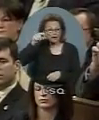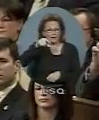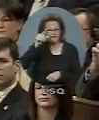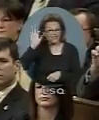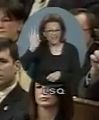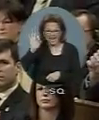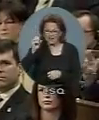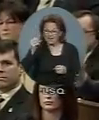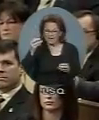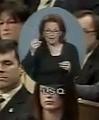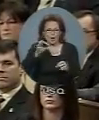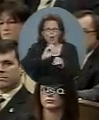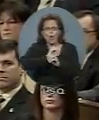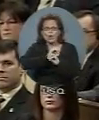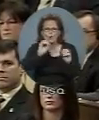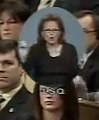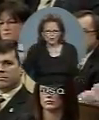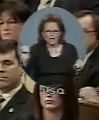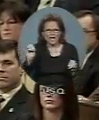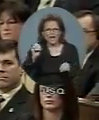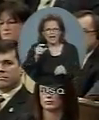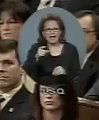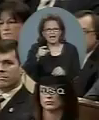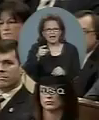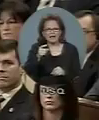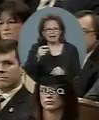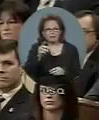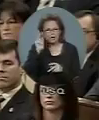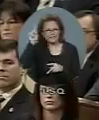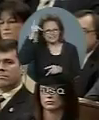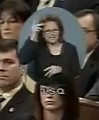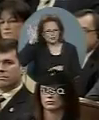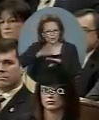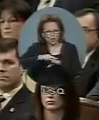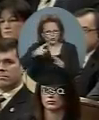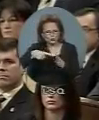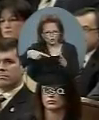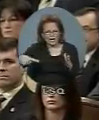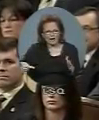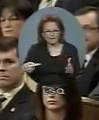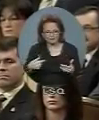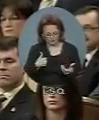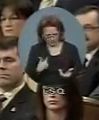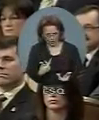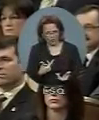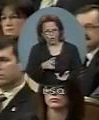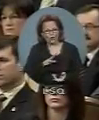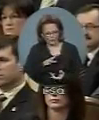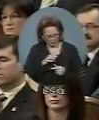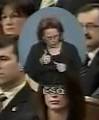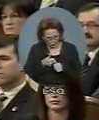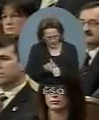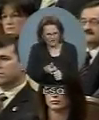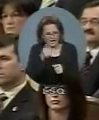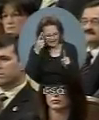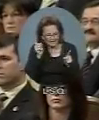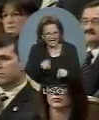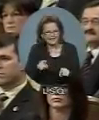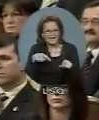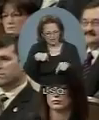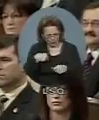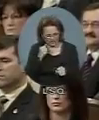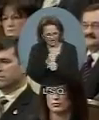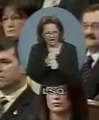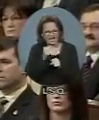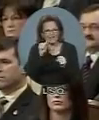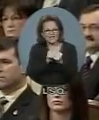that agreement, and we're working with the Afghan Independent Human Rights Commission on that agreement. We have subsequently received